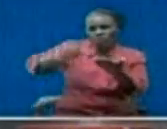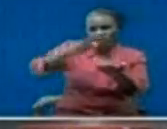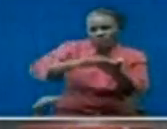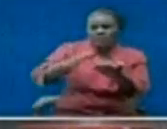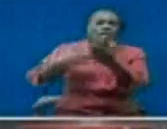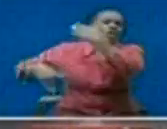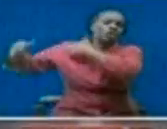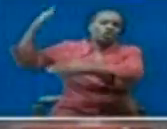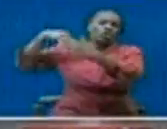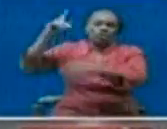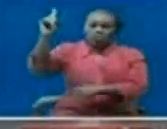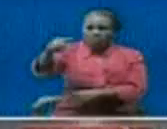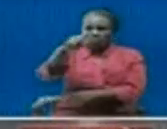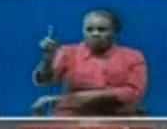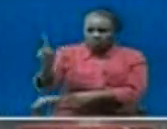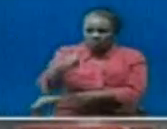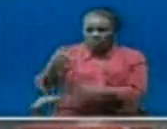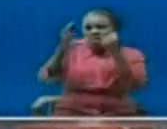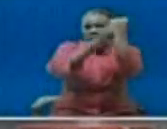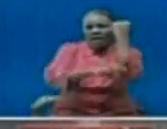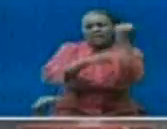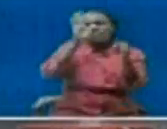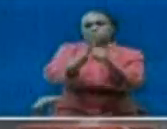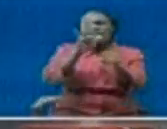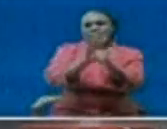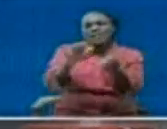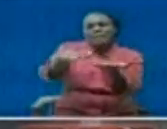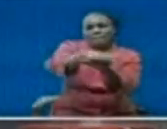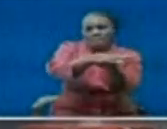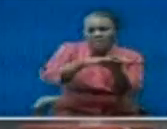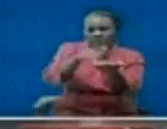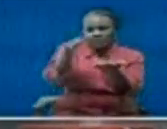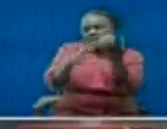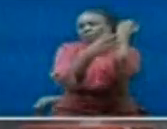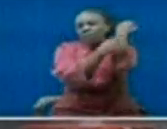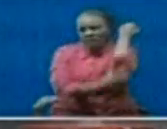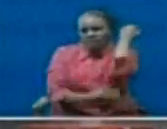restoring historical injustices, which in this country, many of them are based on this poverty. Mm.